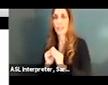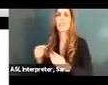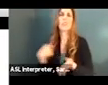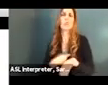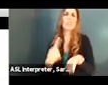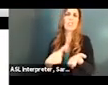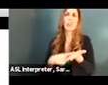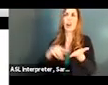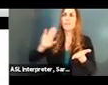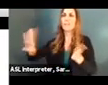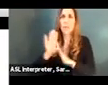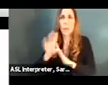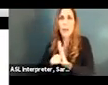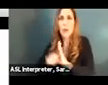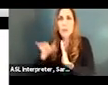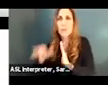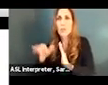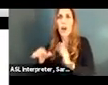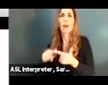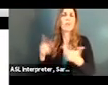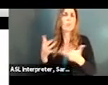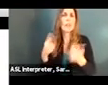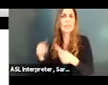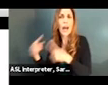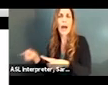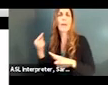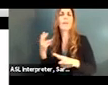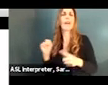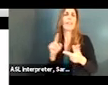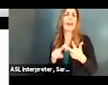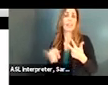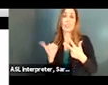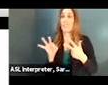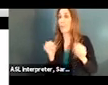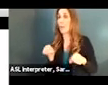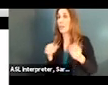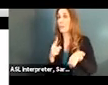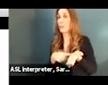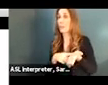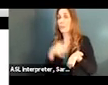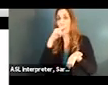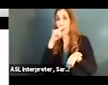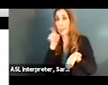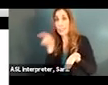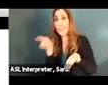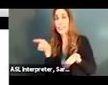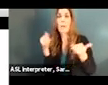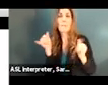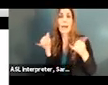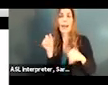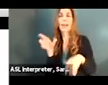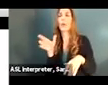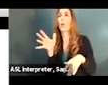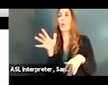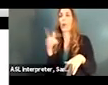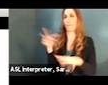child's background, what's going on, that kind of thing. And then if possible, sometimes kiddo is playing or I get to